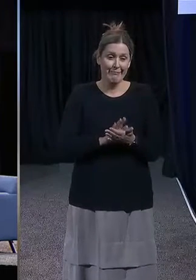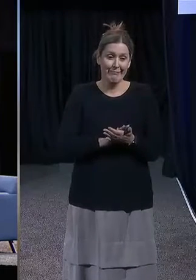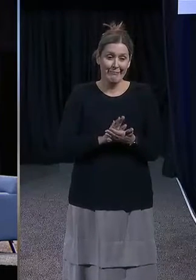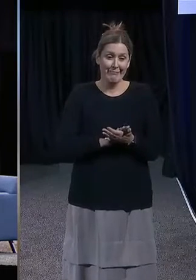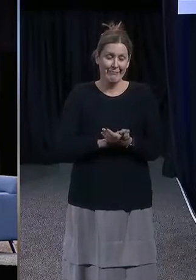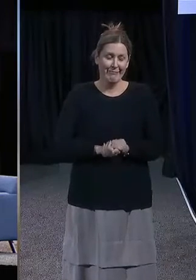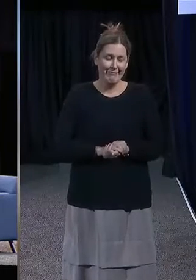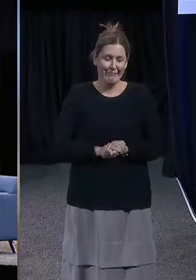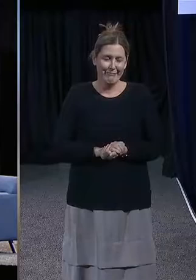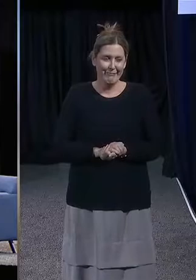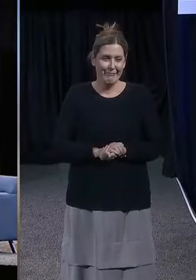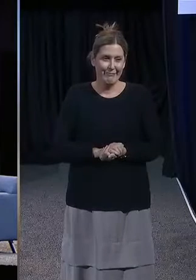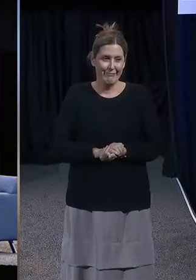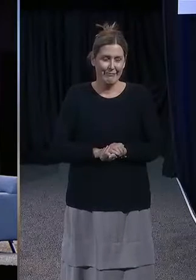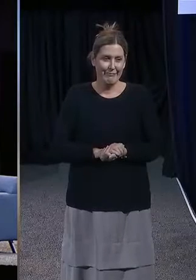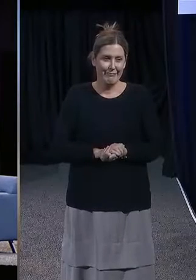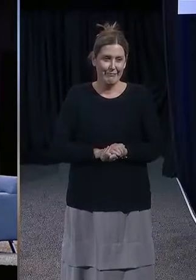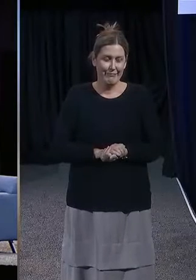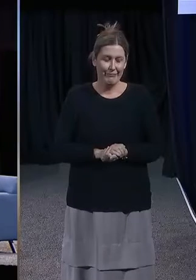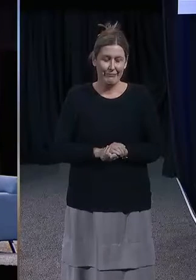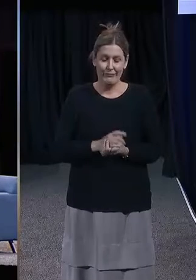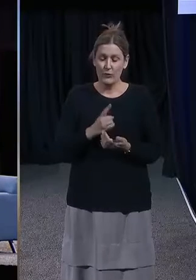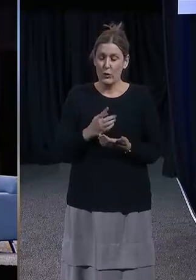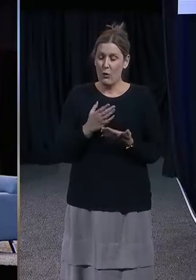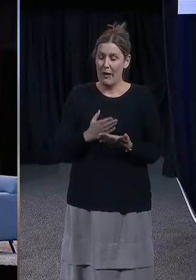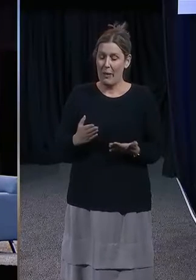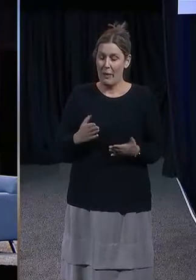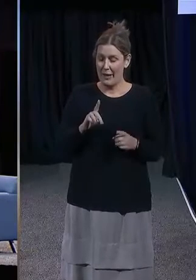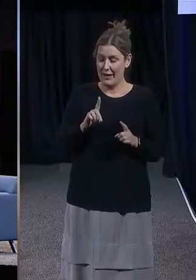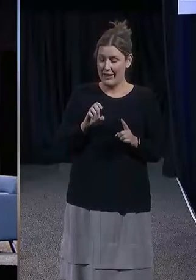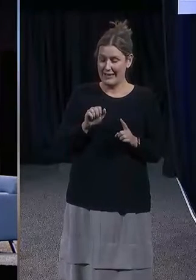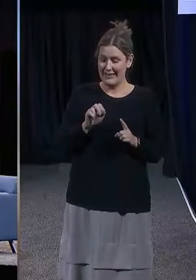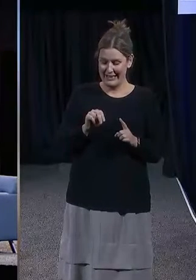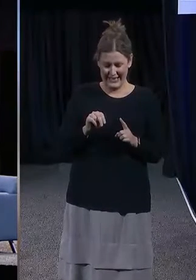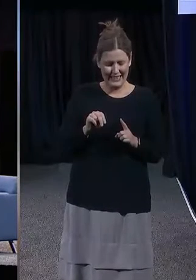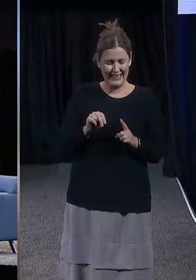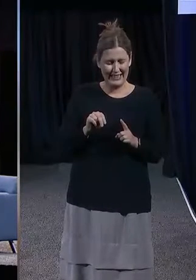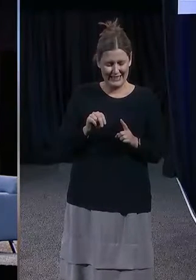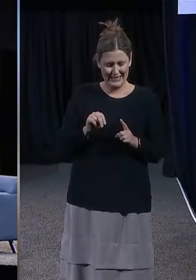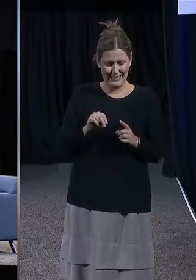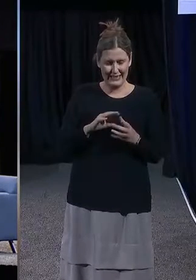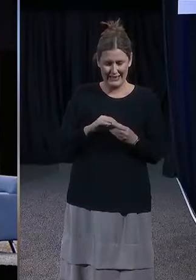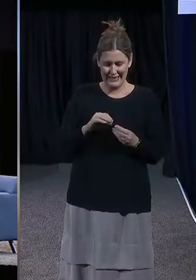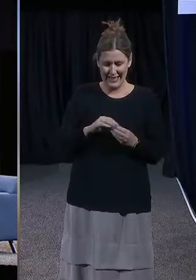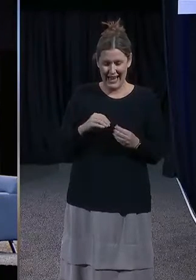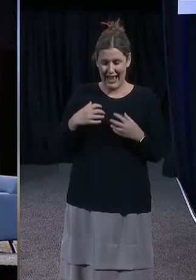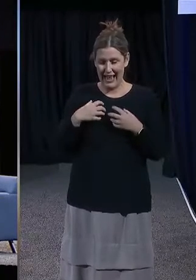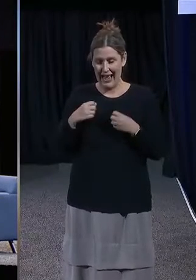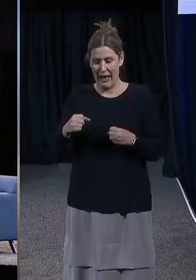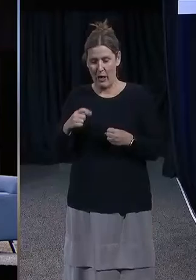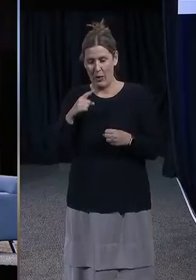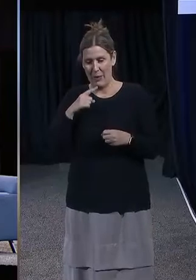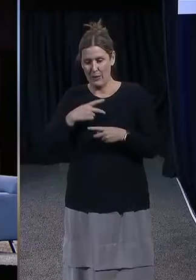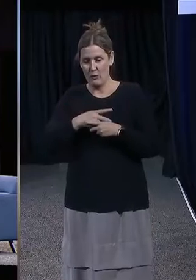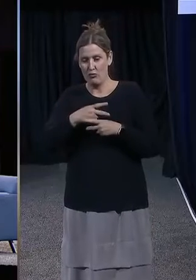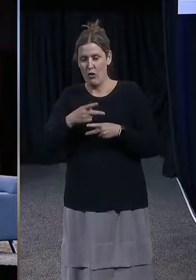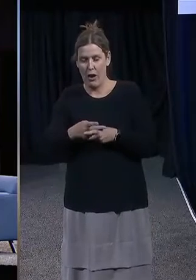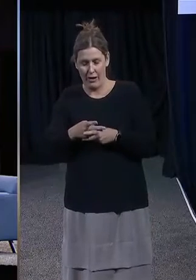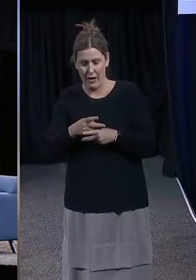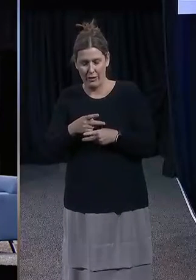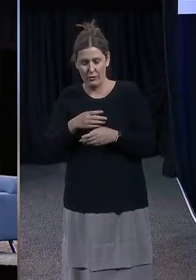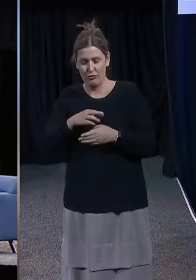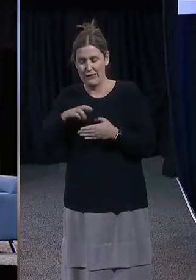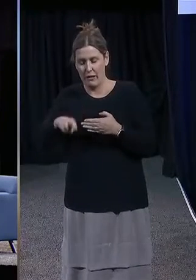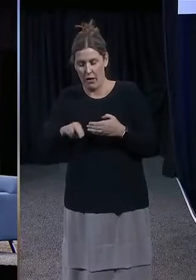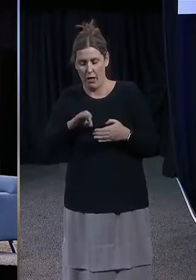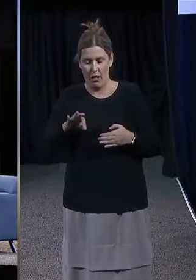One of the things Dean Bowen Matthews ended with is health is a product of justice. What